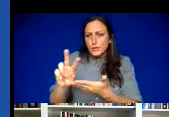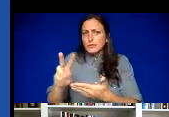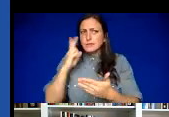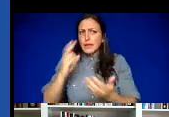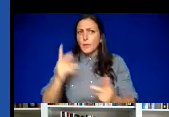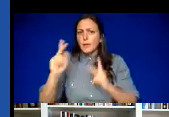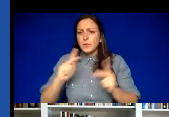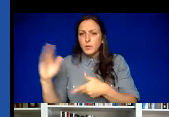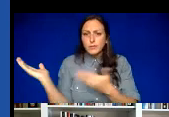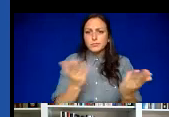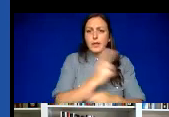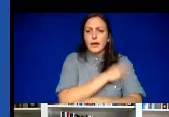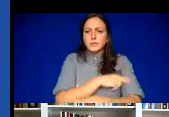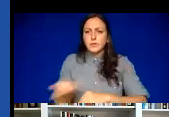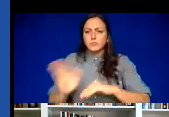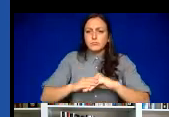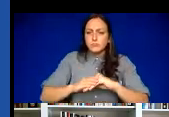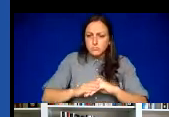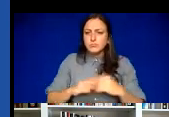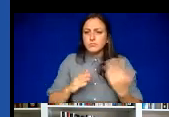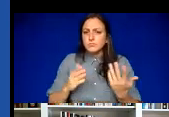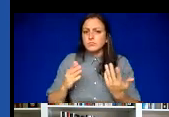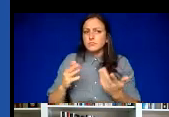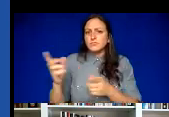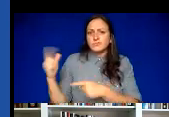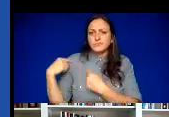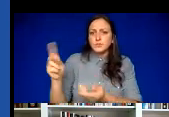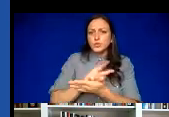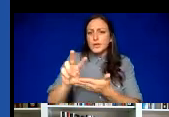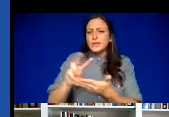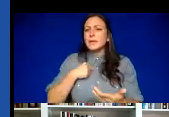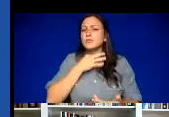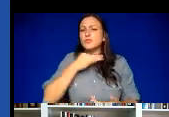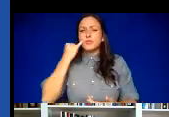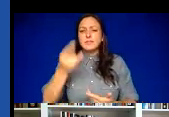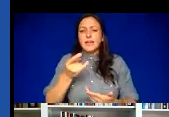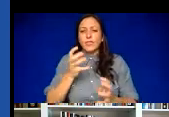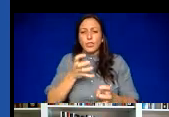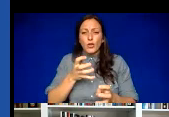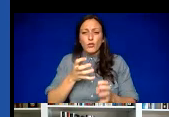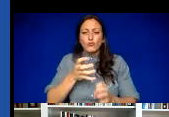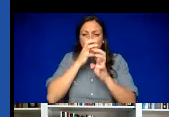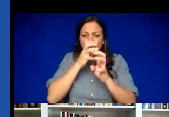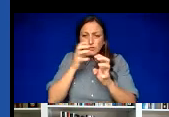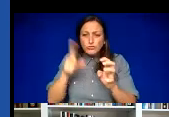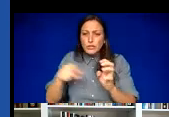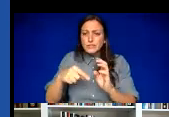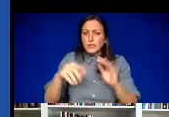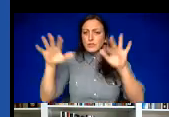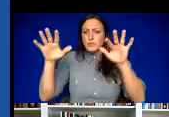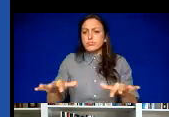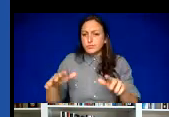all that we're going to have to roll back restrictions here in another 3 or 4 weeks, as some of these counties have said they have this 30-day monitoring